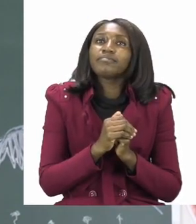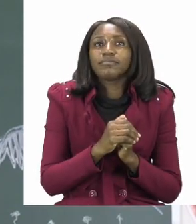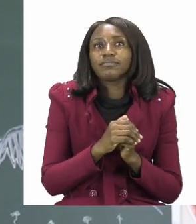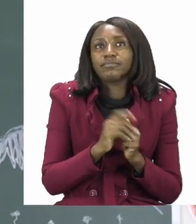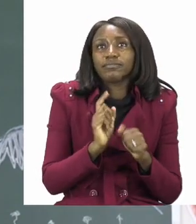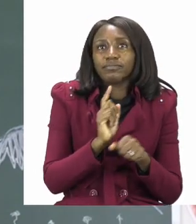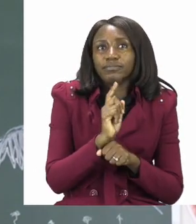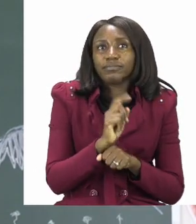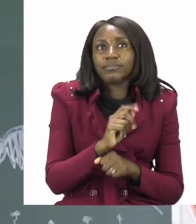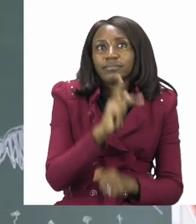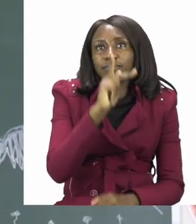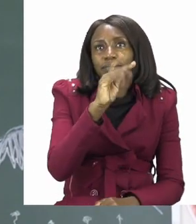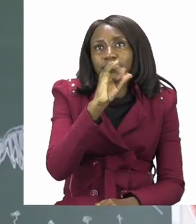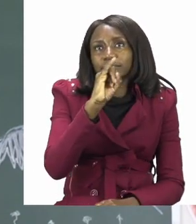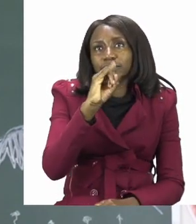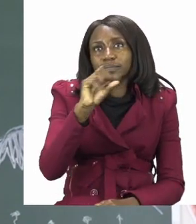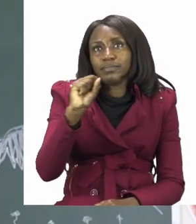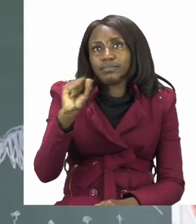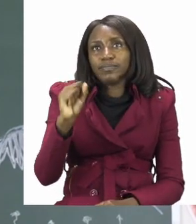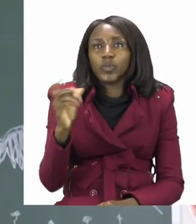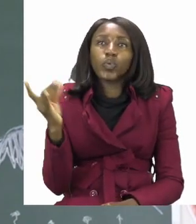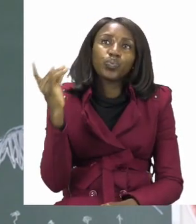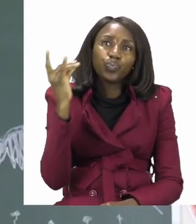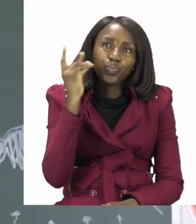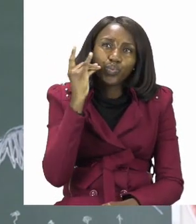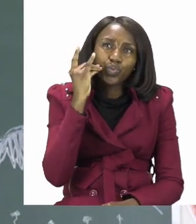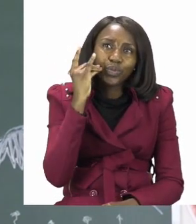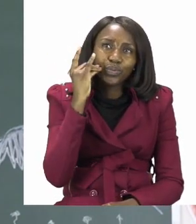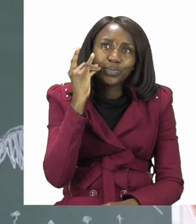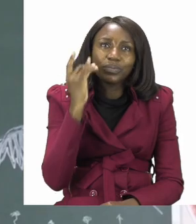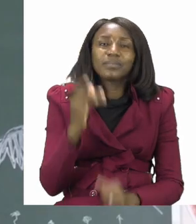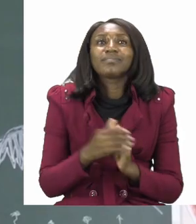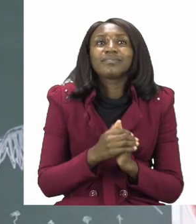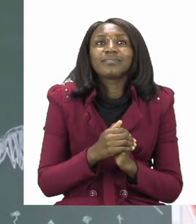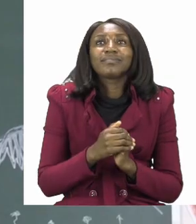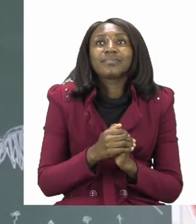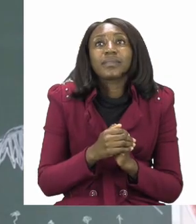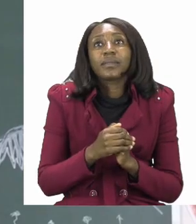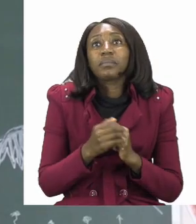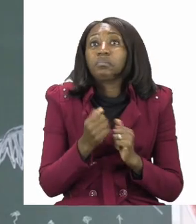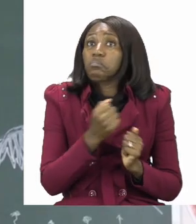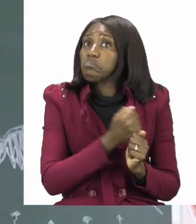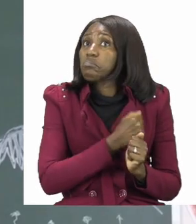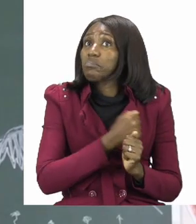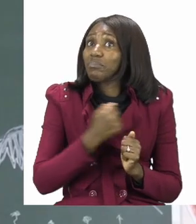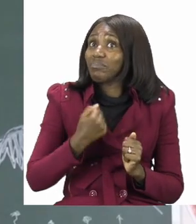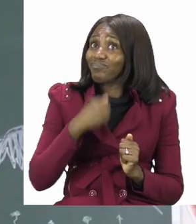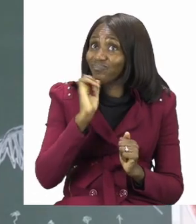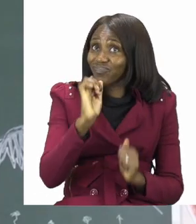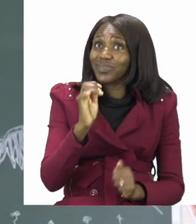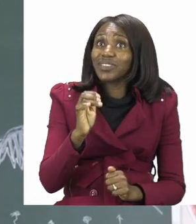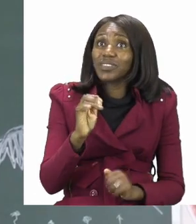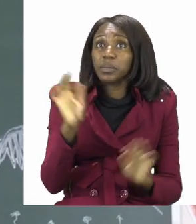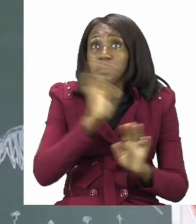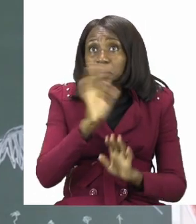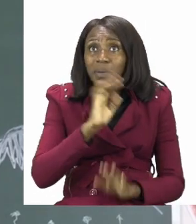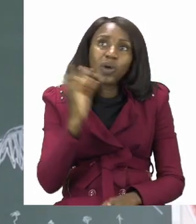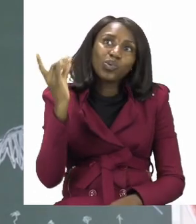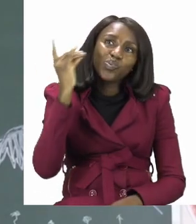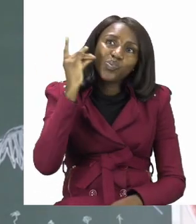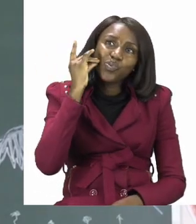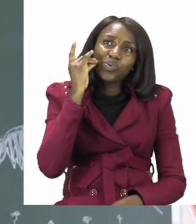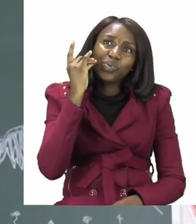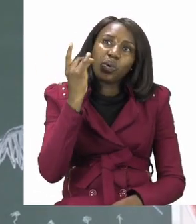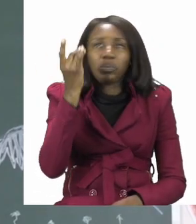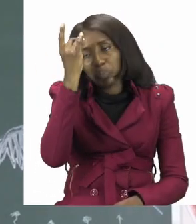have is the word kiss. Now I know your parents, mom and dad, when they're saying goodbye to you or when